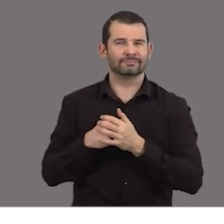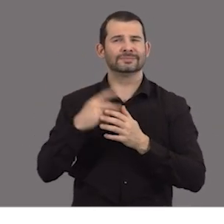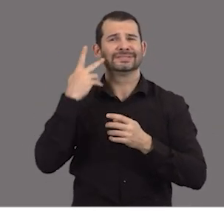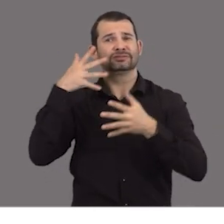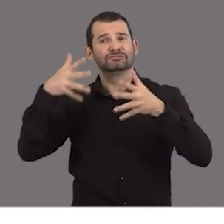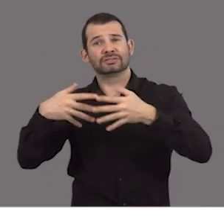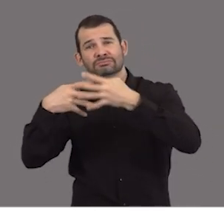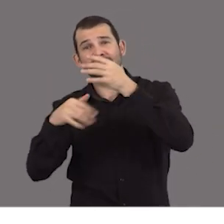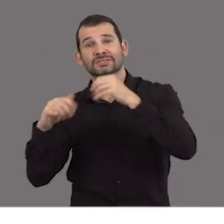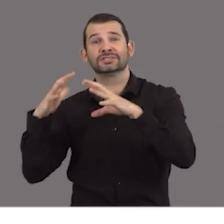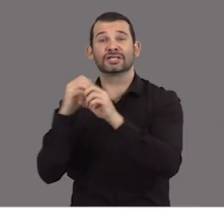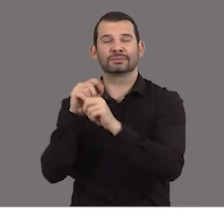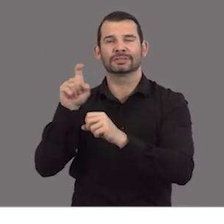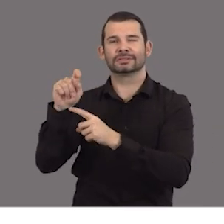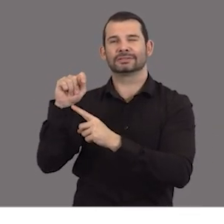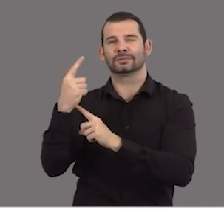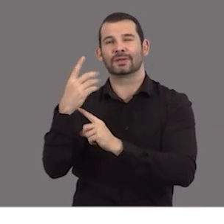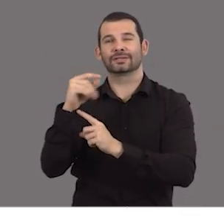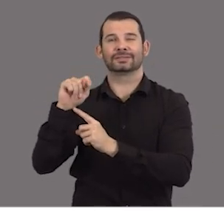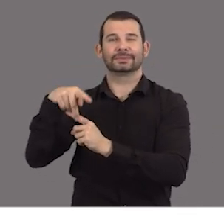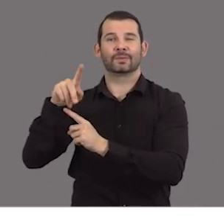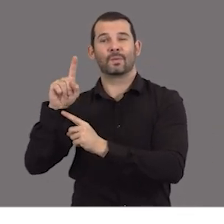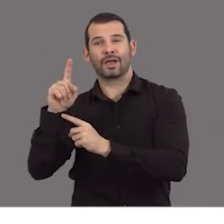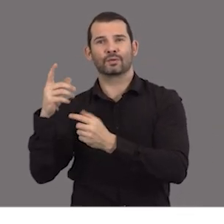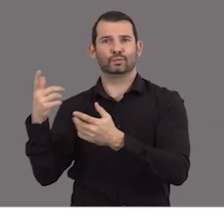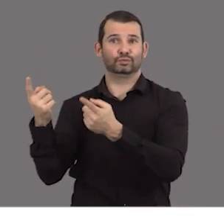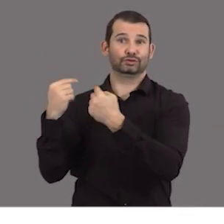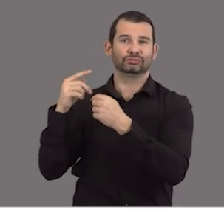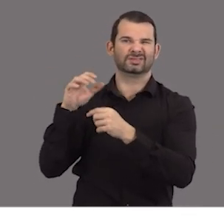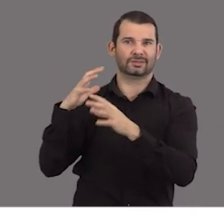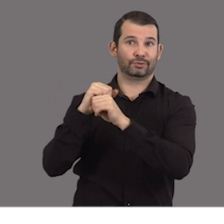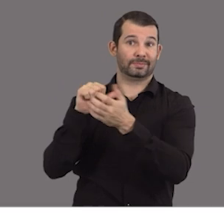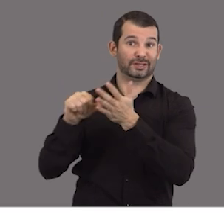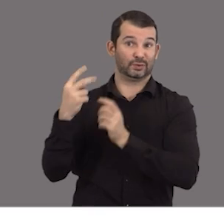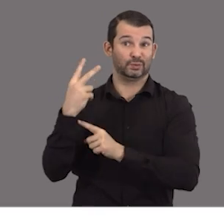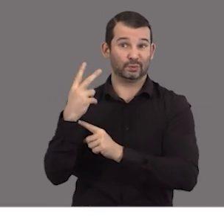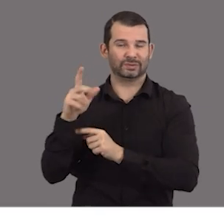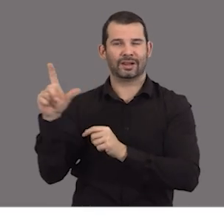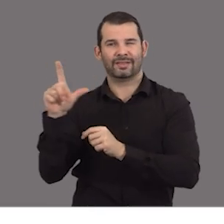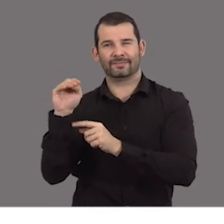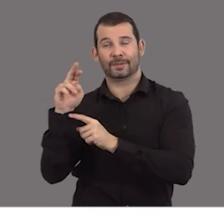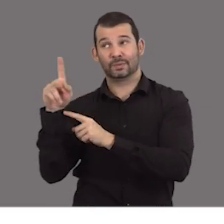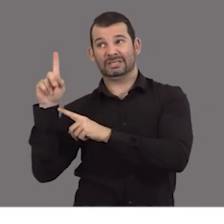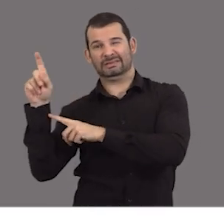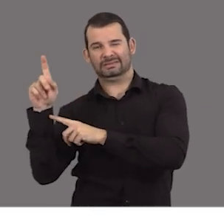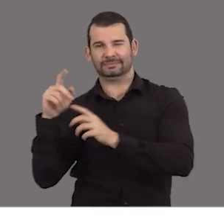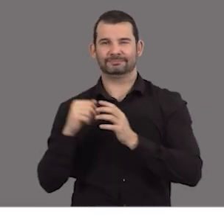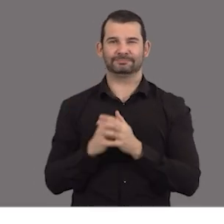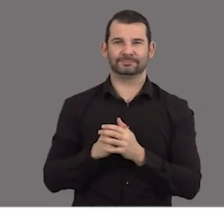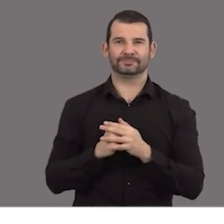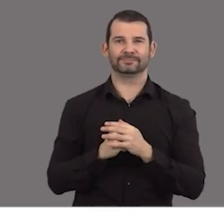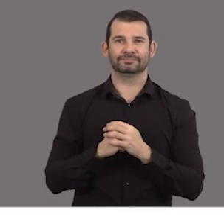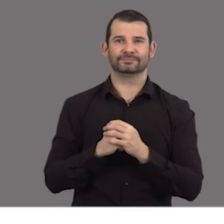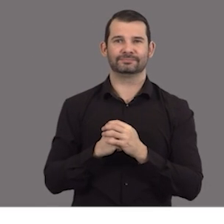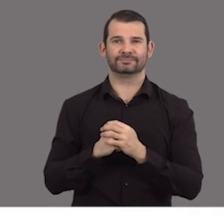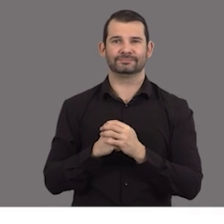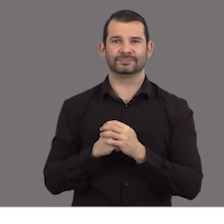of the summary, click T1 and TP1 Returns Summary, page 2 in the left side menu.